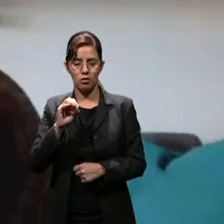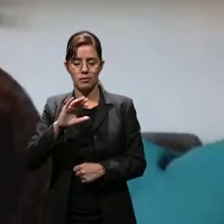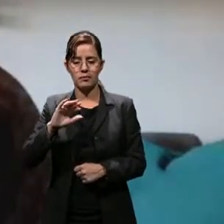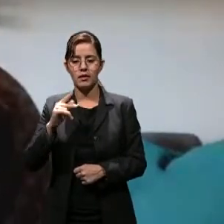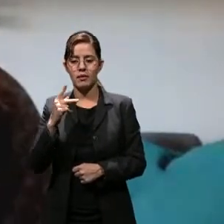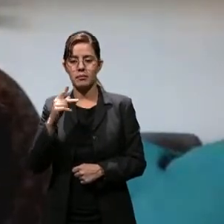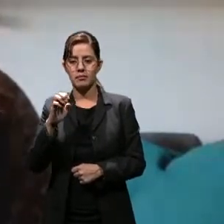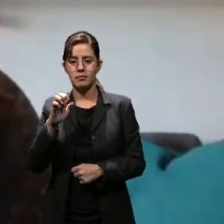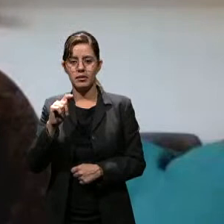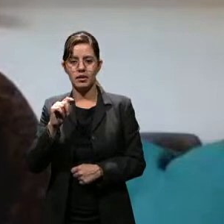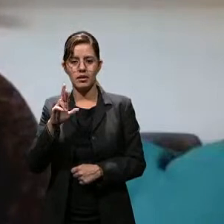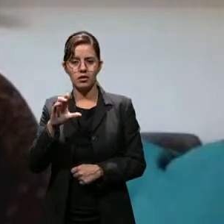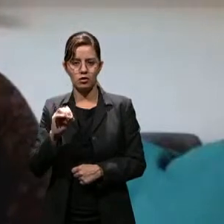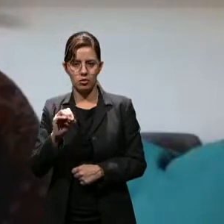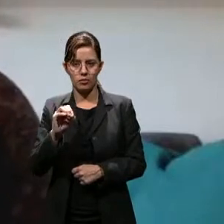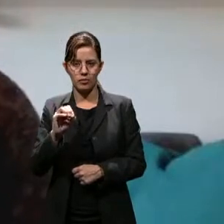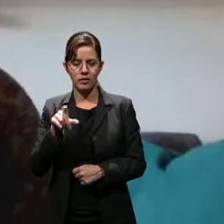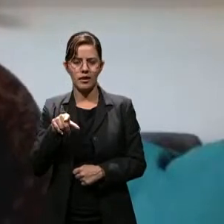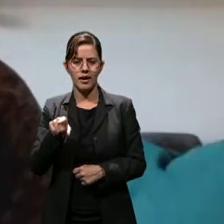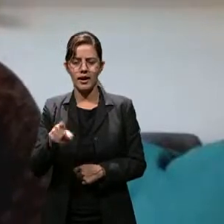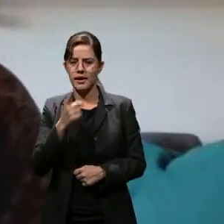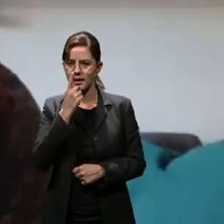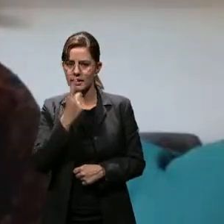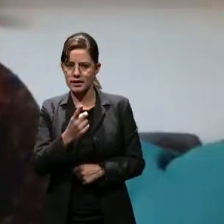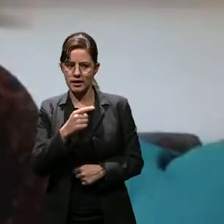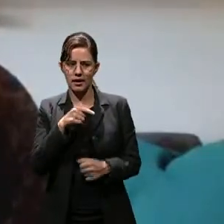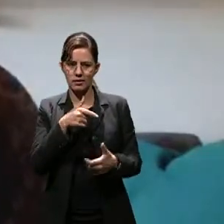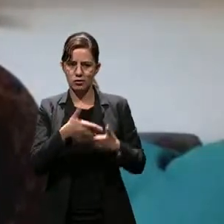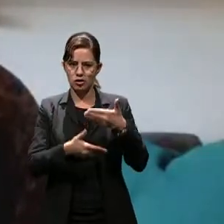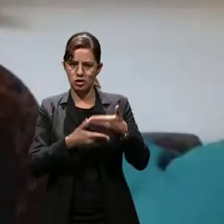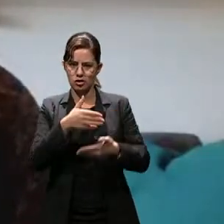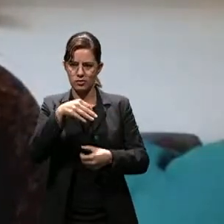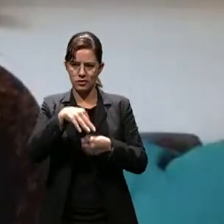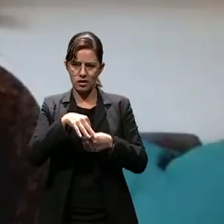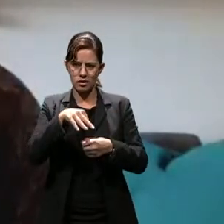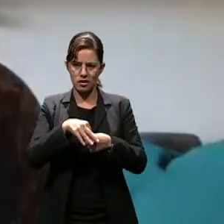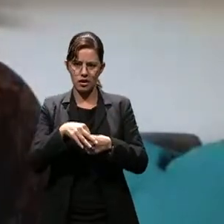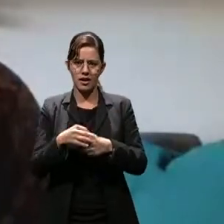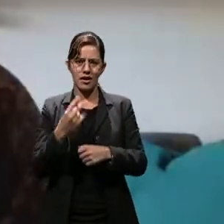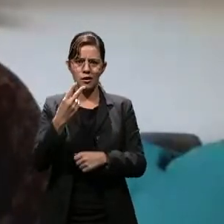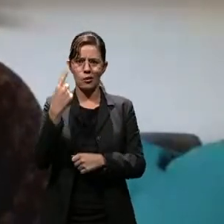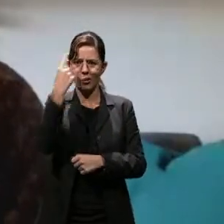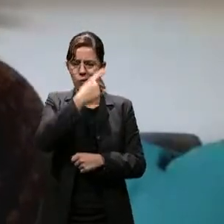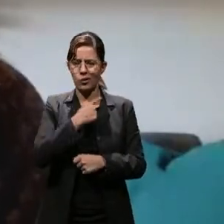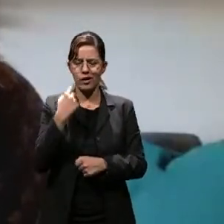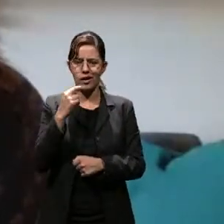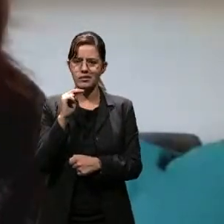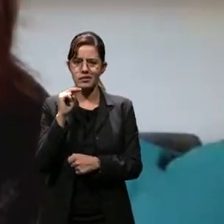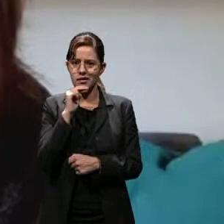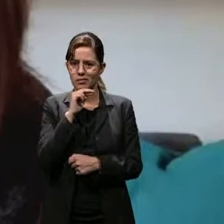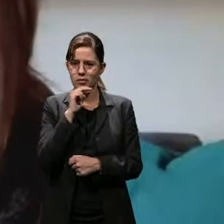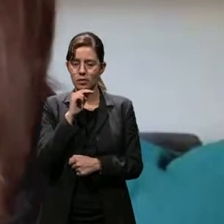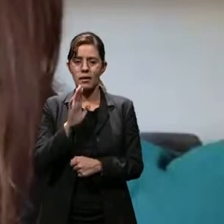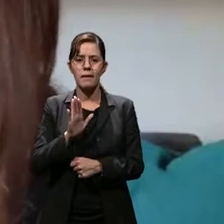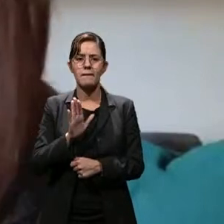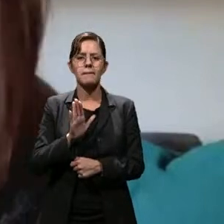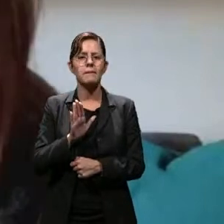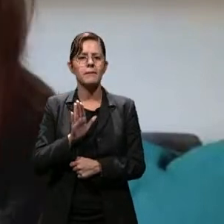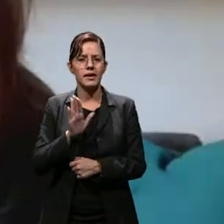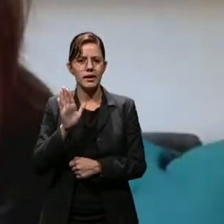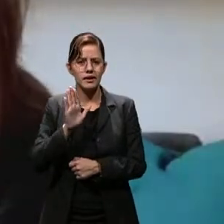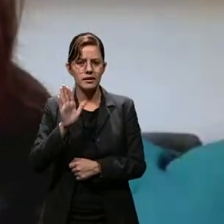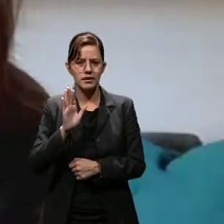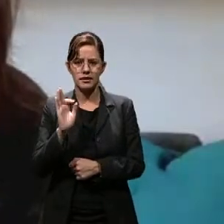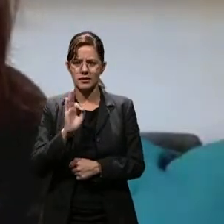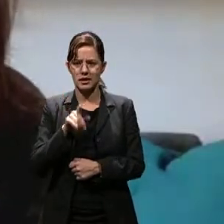Gustavo Petro, has been the aim of many questionings after the results of 2 hours, and it